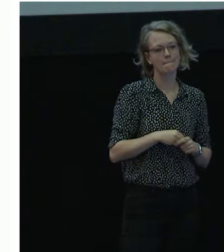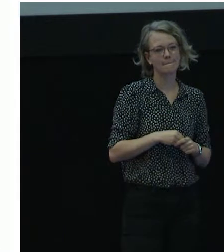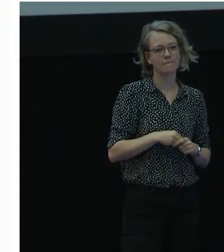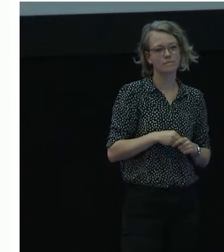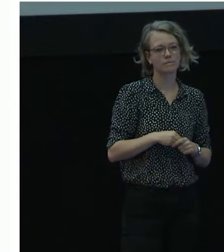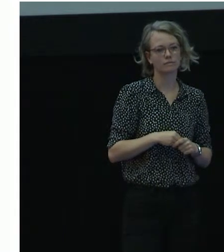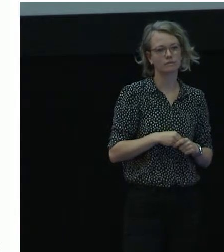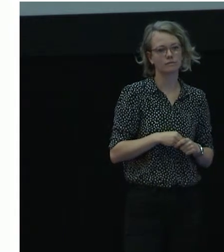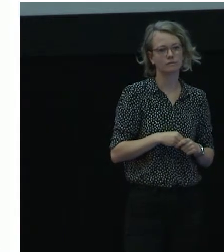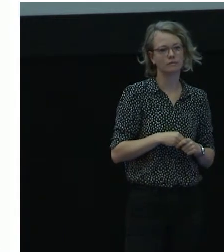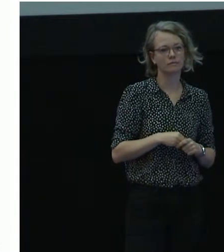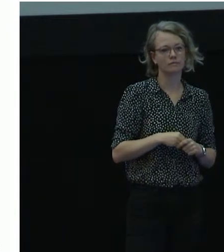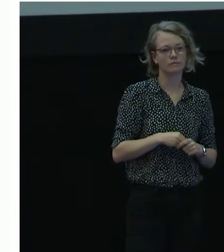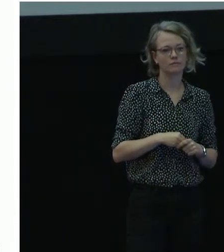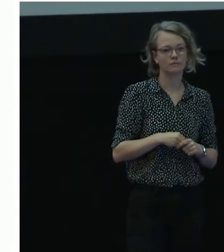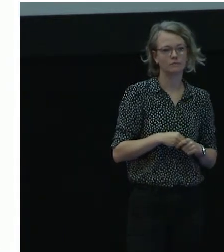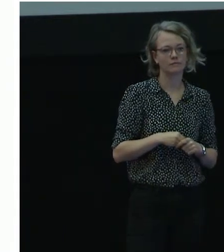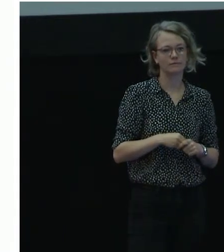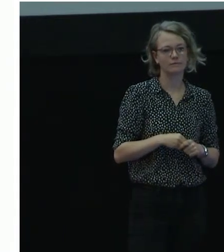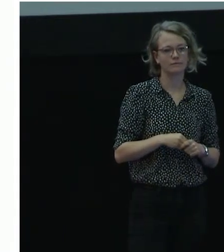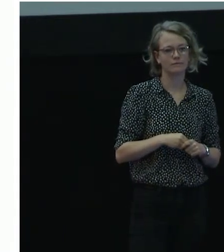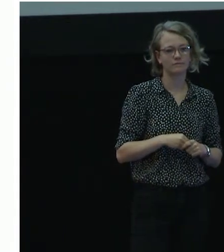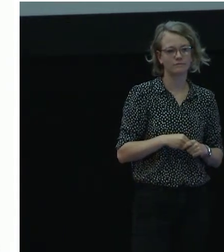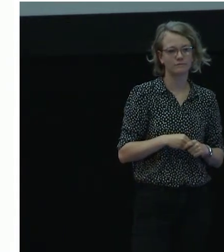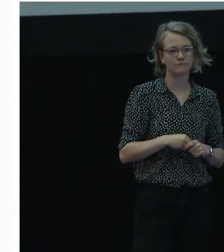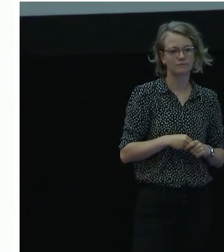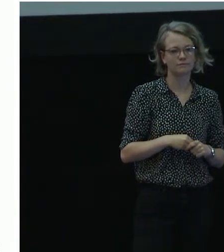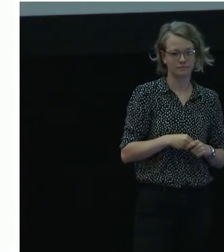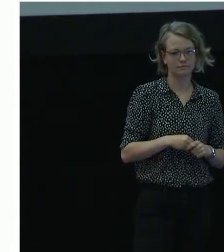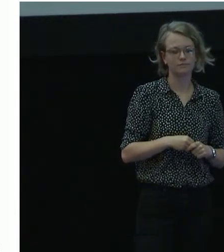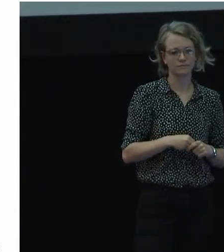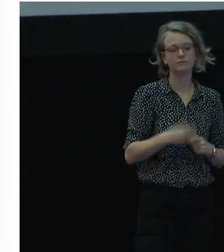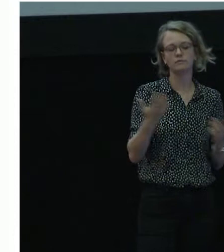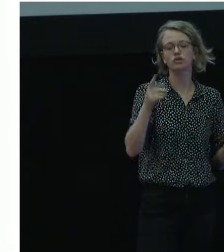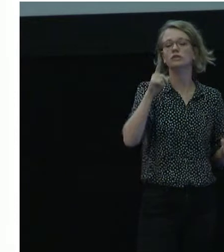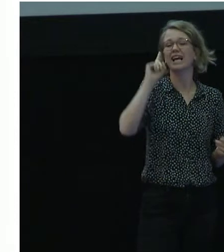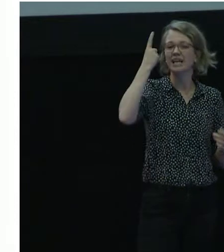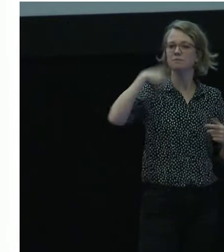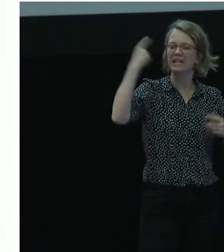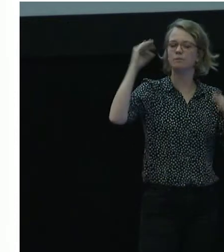soon, we get frustrated and we skim even more and read even less.